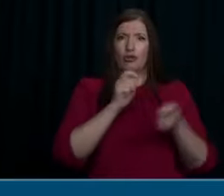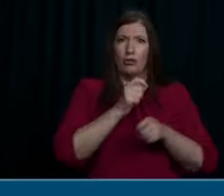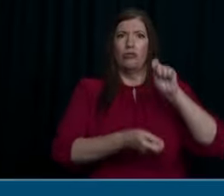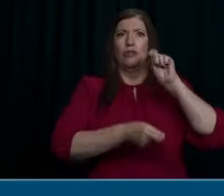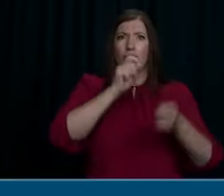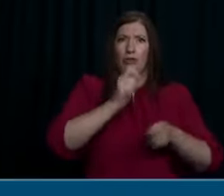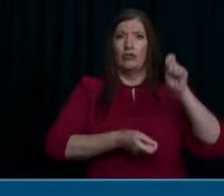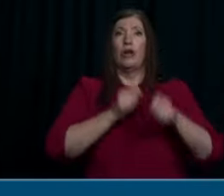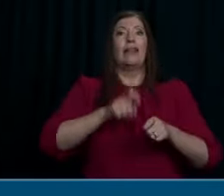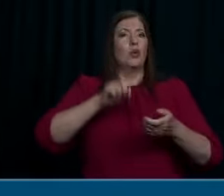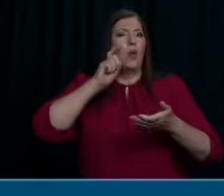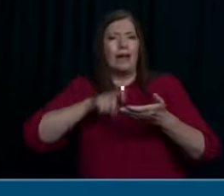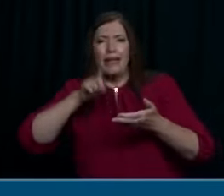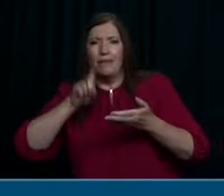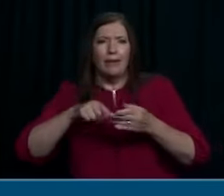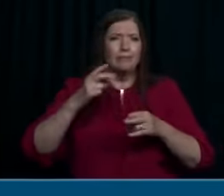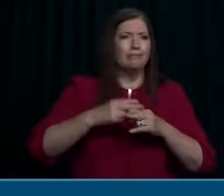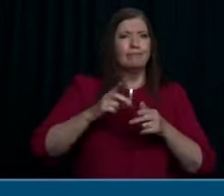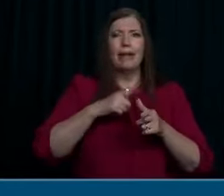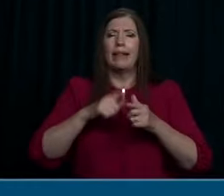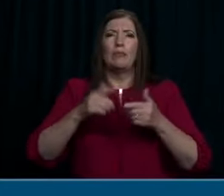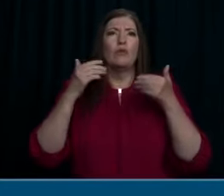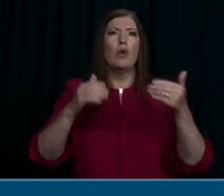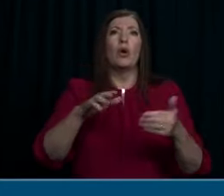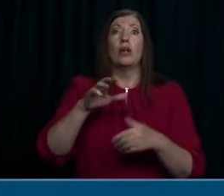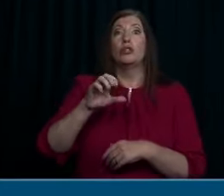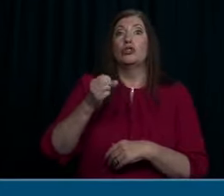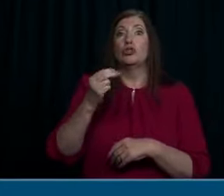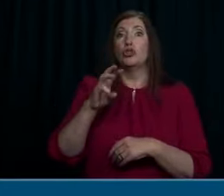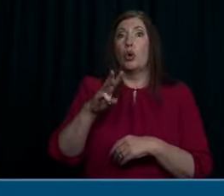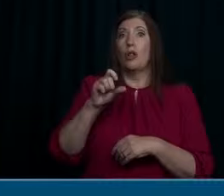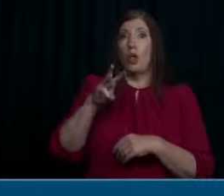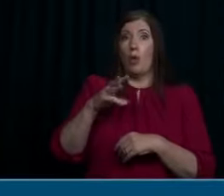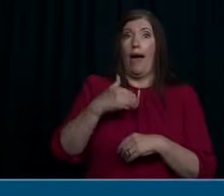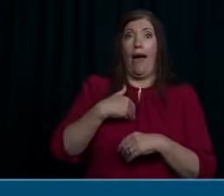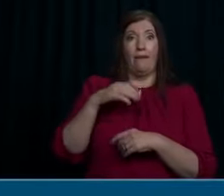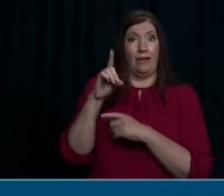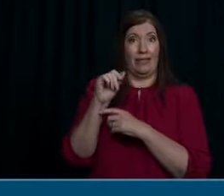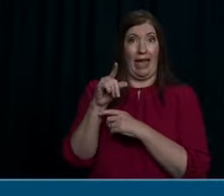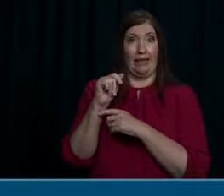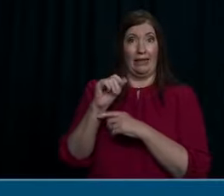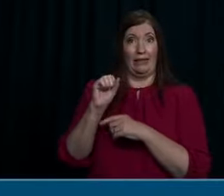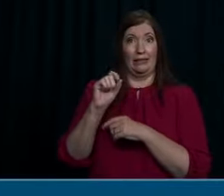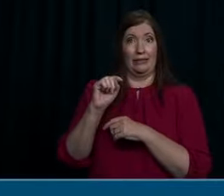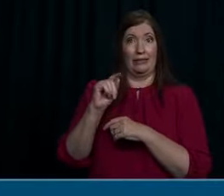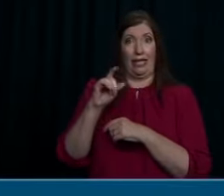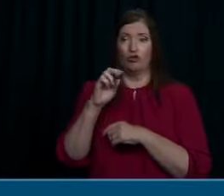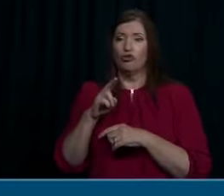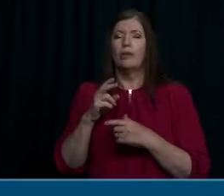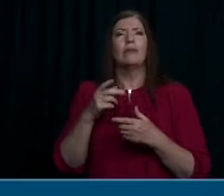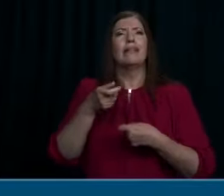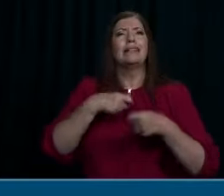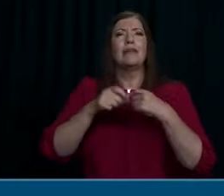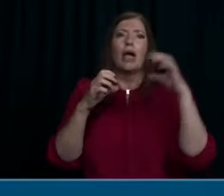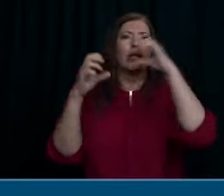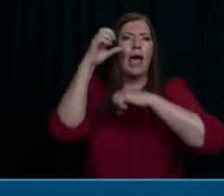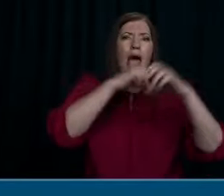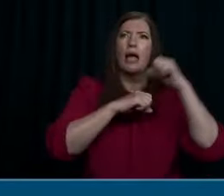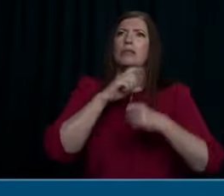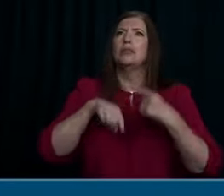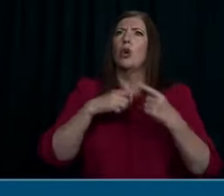move it forward. Again, the data station up in Show Low, rather than just guessing when's the fire going to be, let's gather some data. We